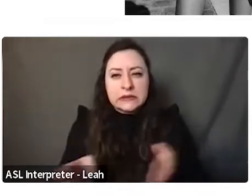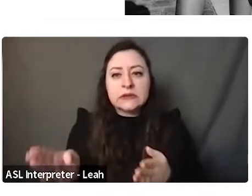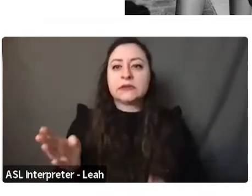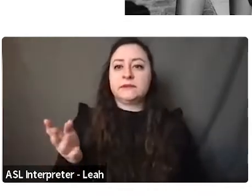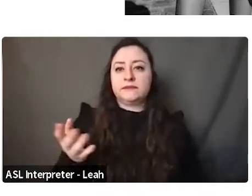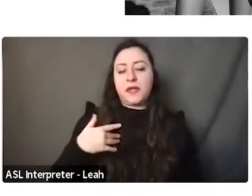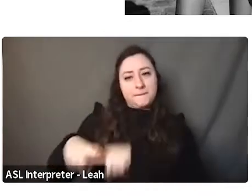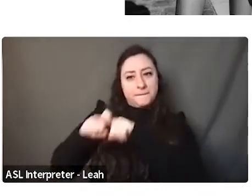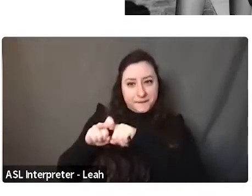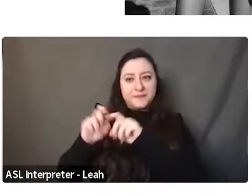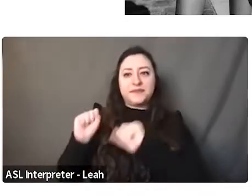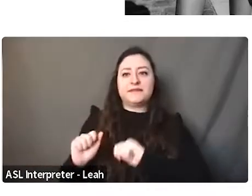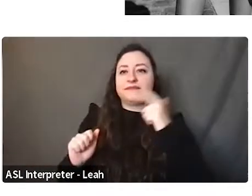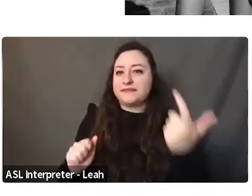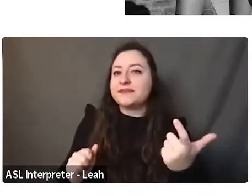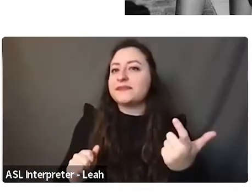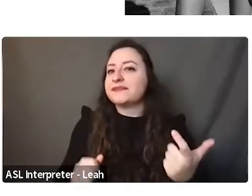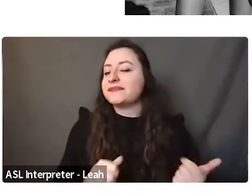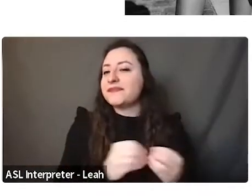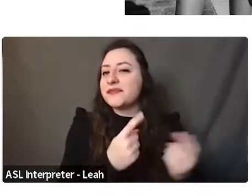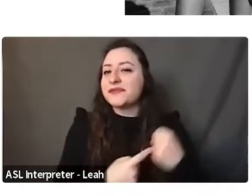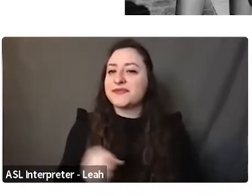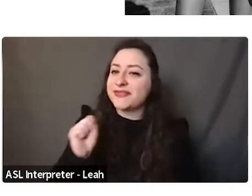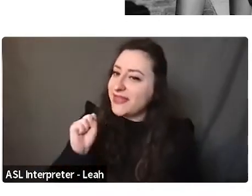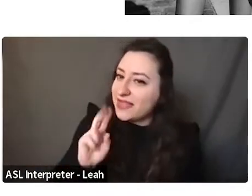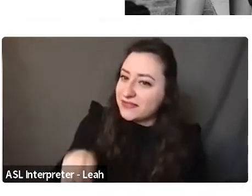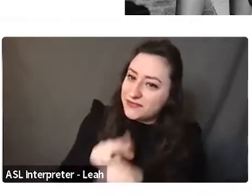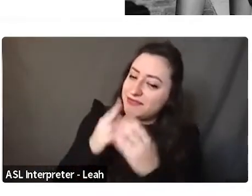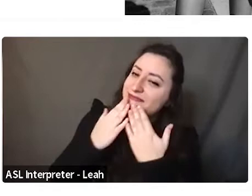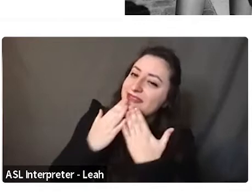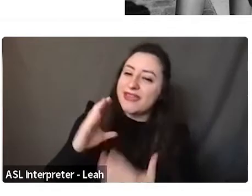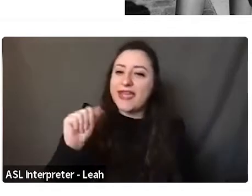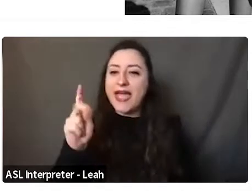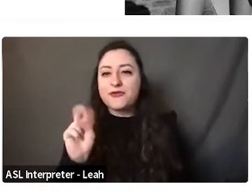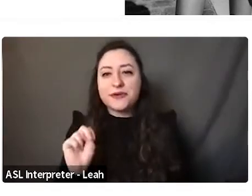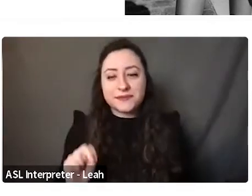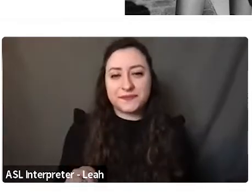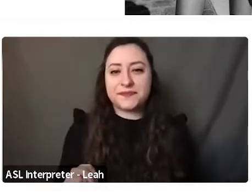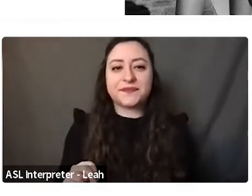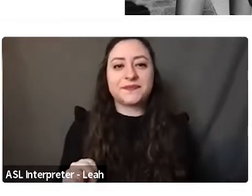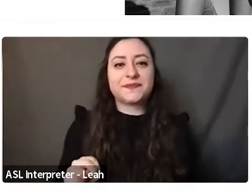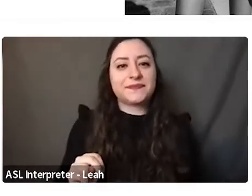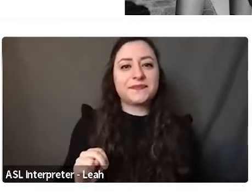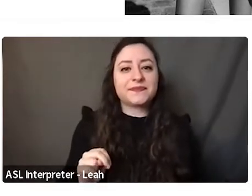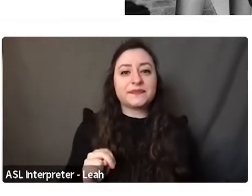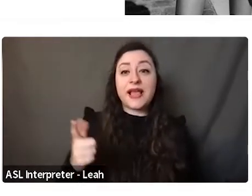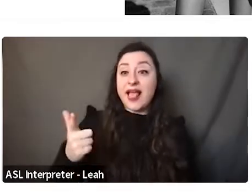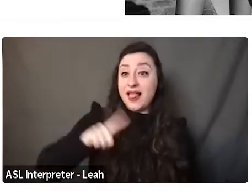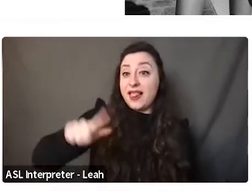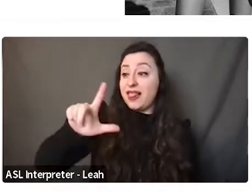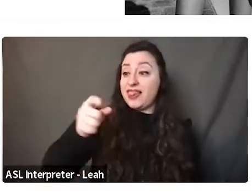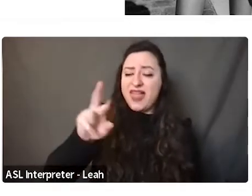stop there and you can come back to me if you have other questions. Yes, of course. Thank you so much, Cameron. I just wanted to say that, again, leather is a